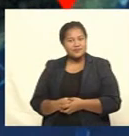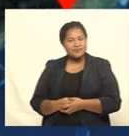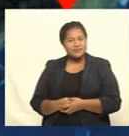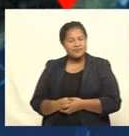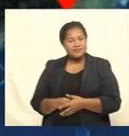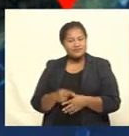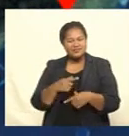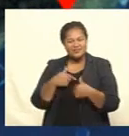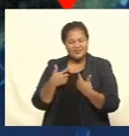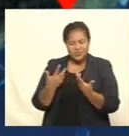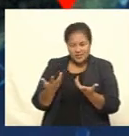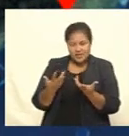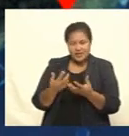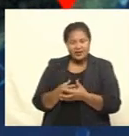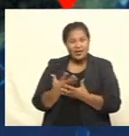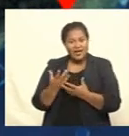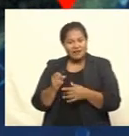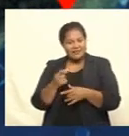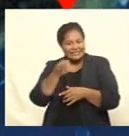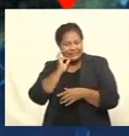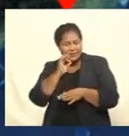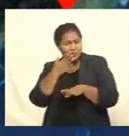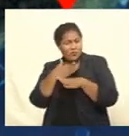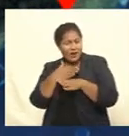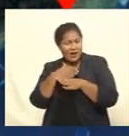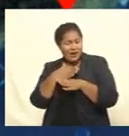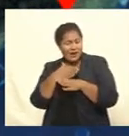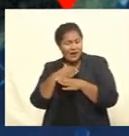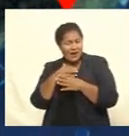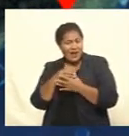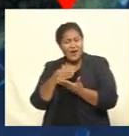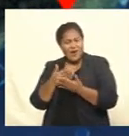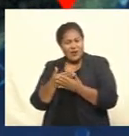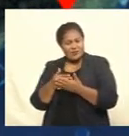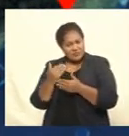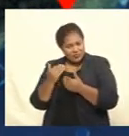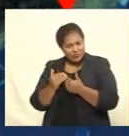Refresh a little bit, work on the things that we need to work on before we,